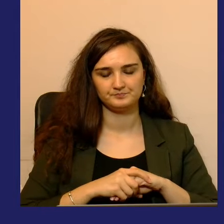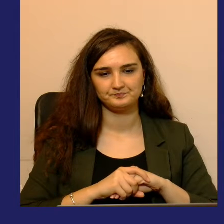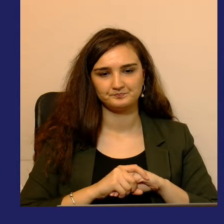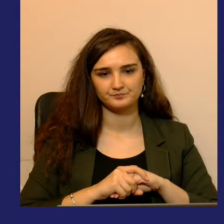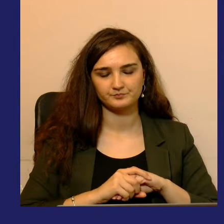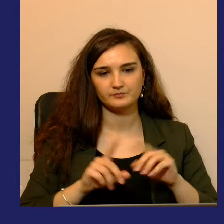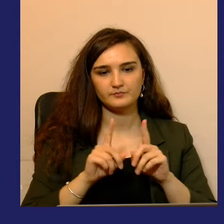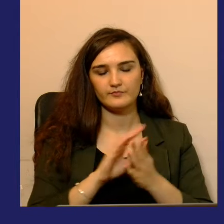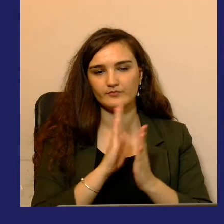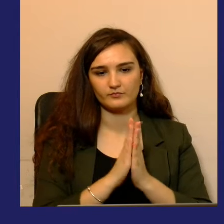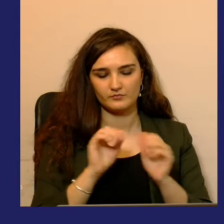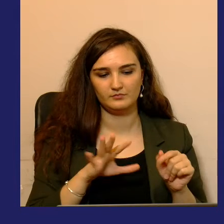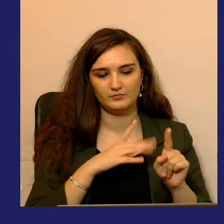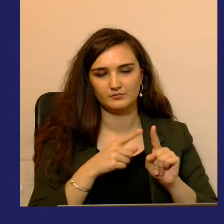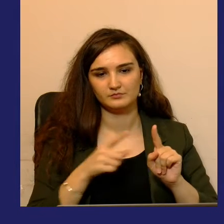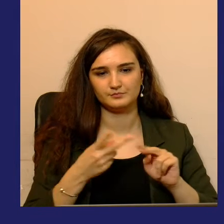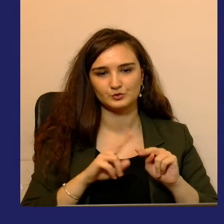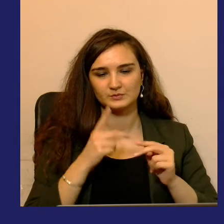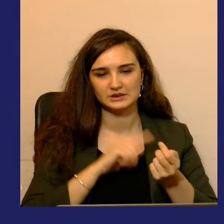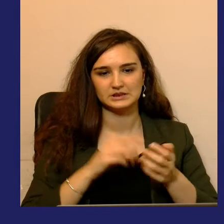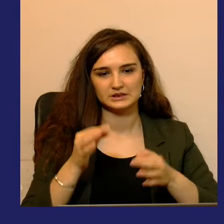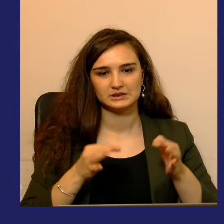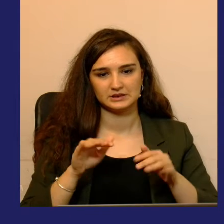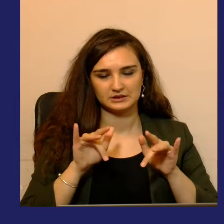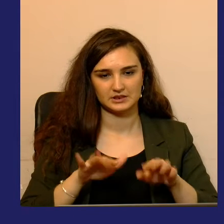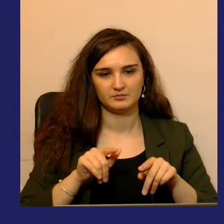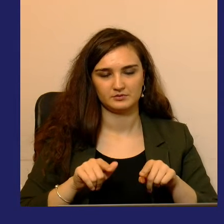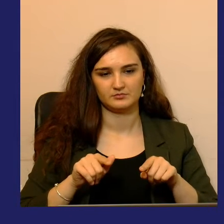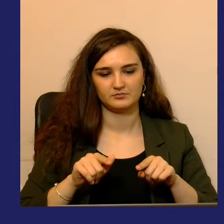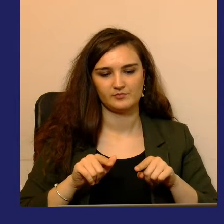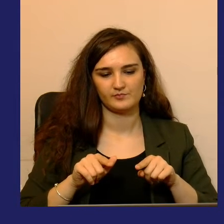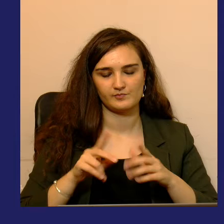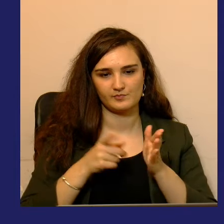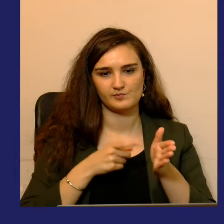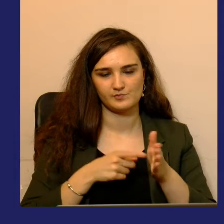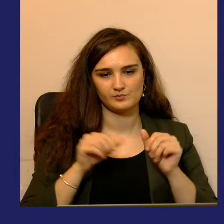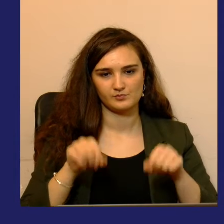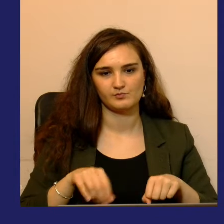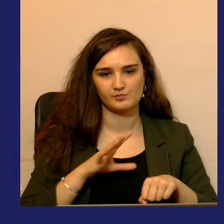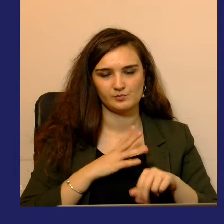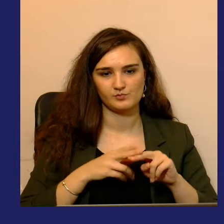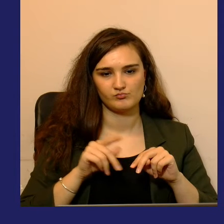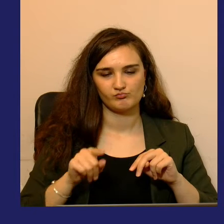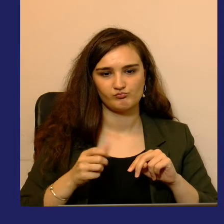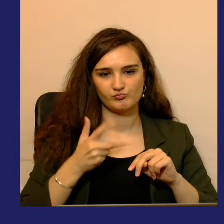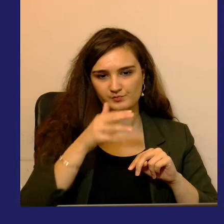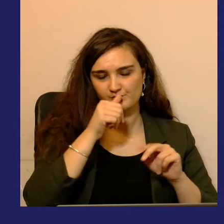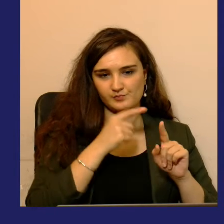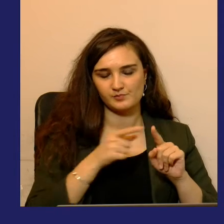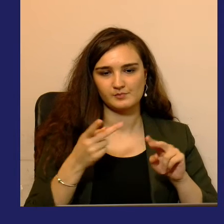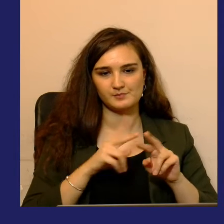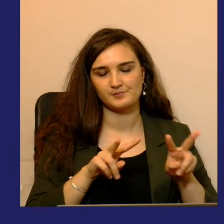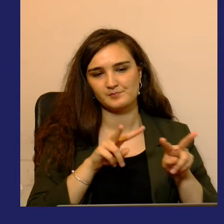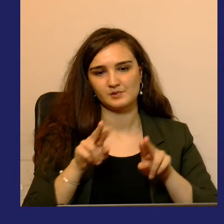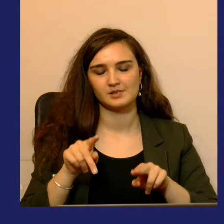on for, you know, months after the election. I think the parallel jurisdiction is really important. I